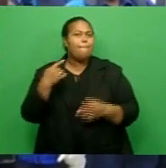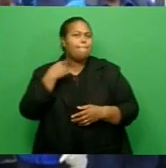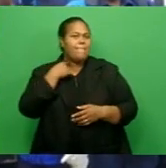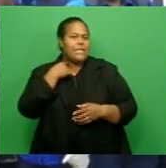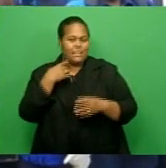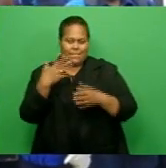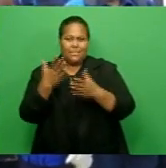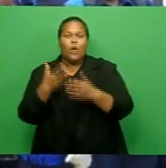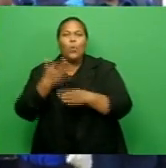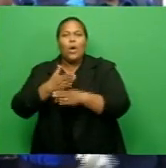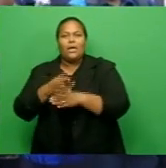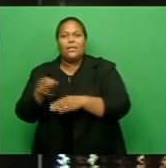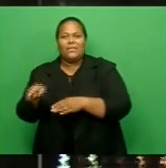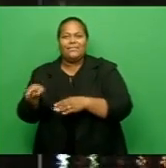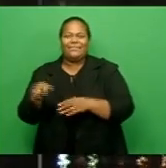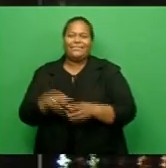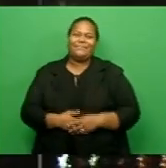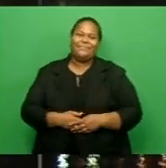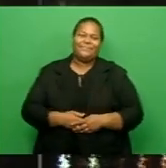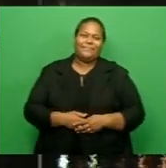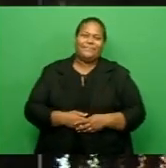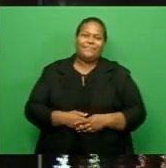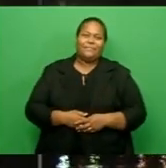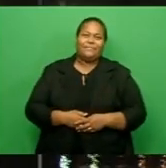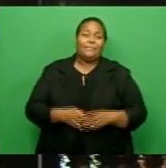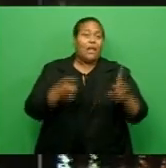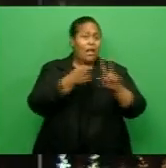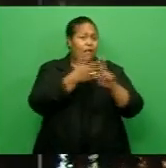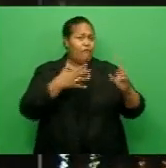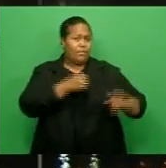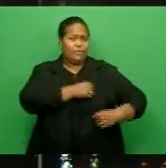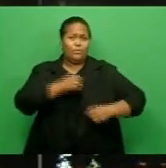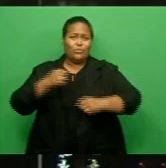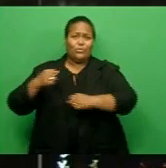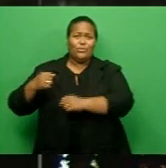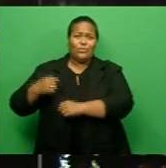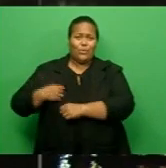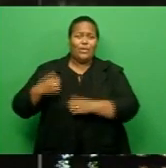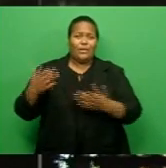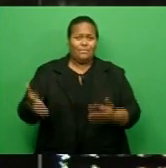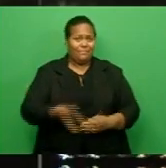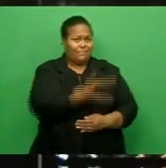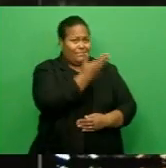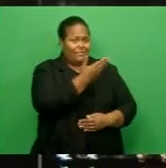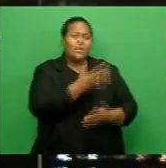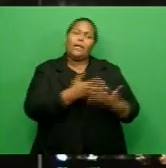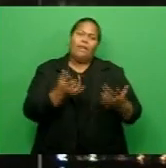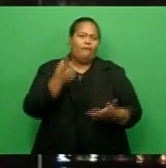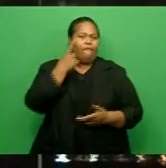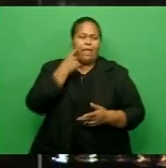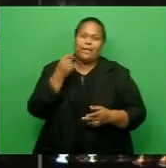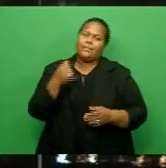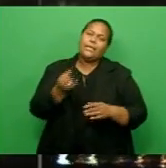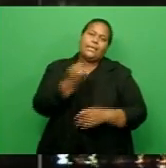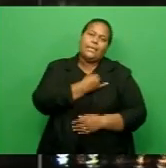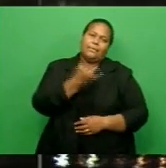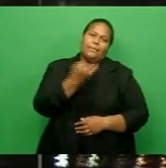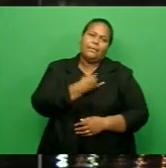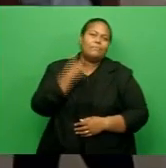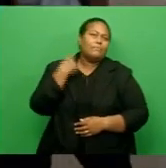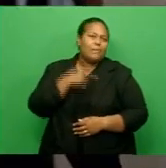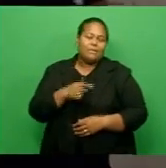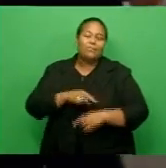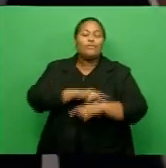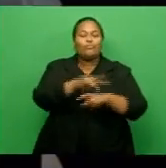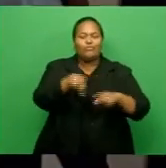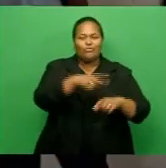Koritandulala, FBC News. Former soldier Tevita Konawave has been found guilty of murder by the Suva High Court earlier today.